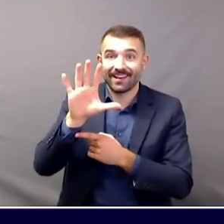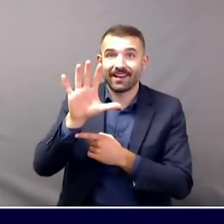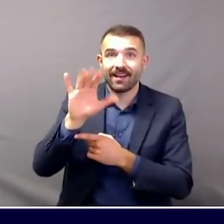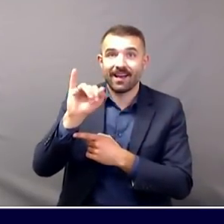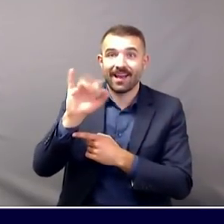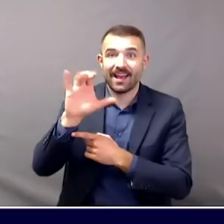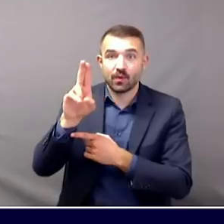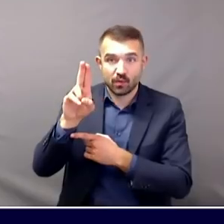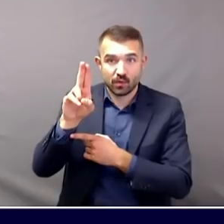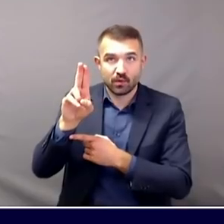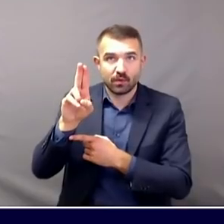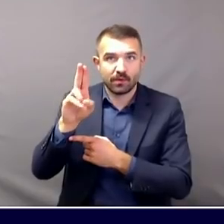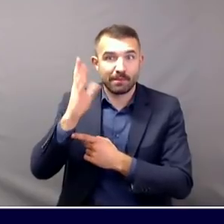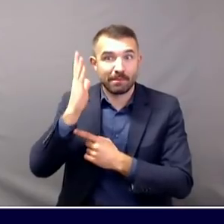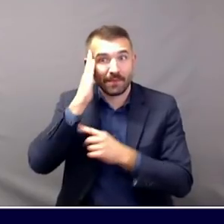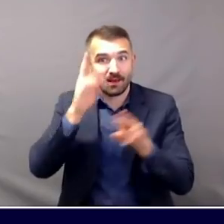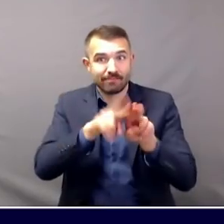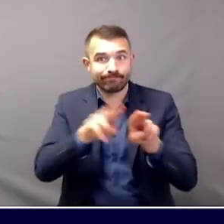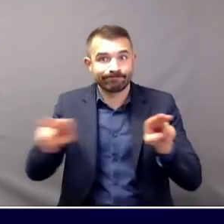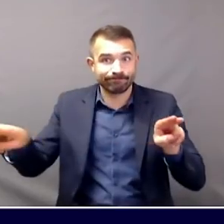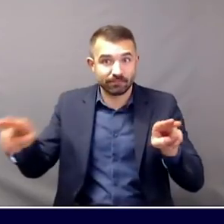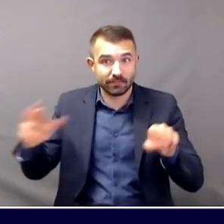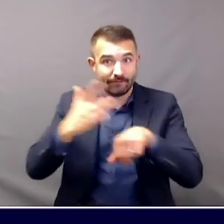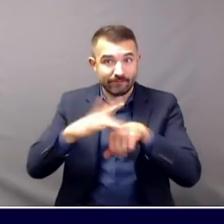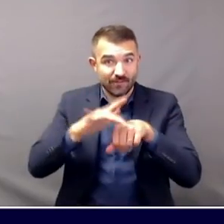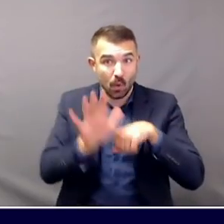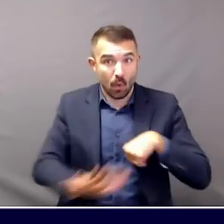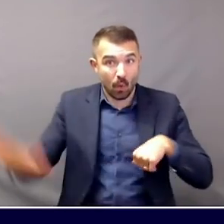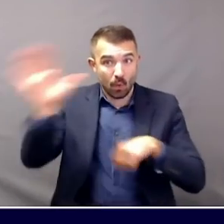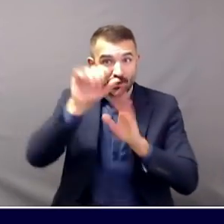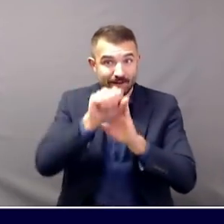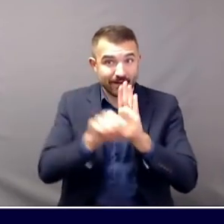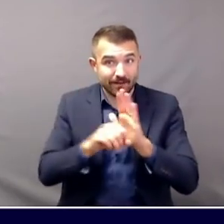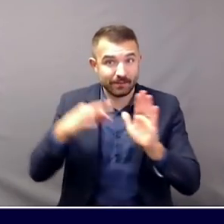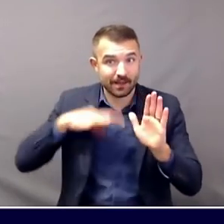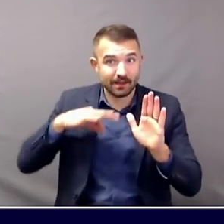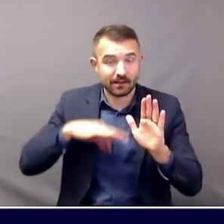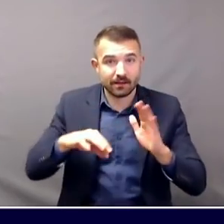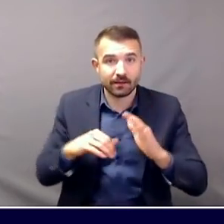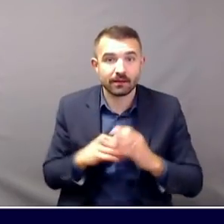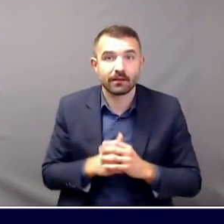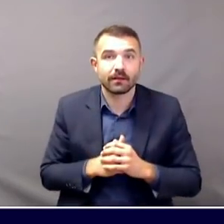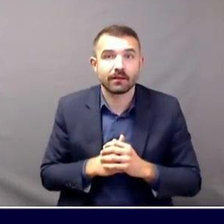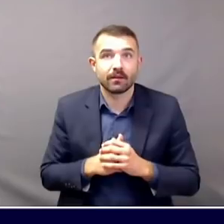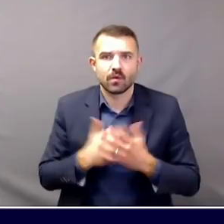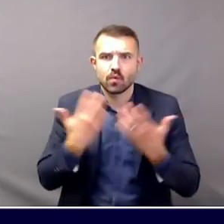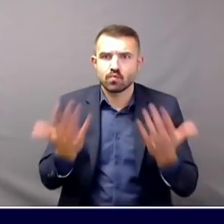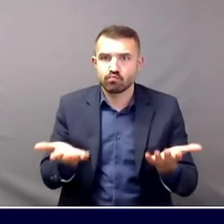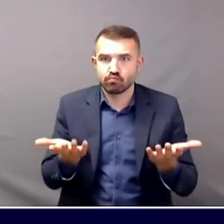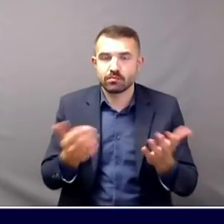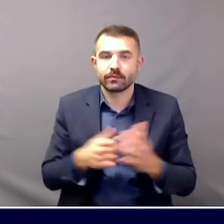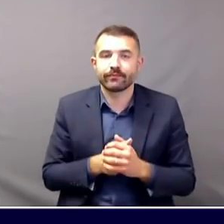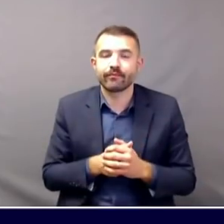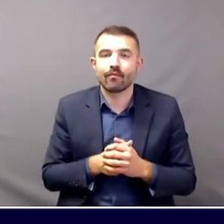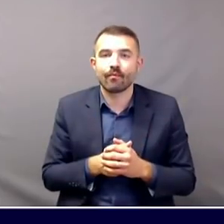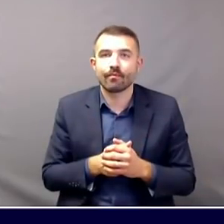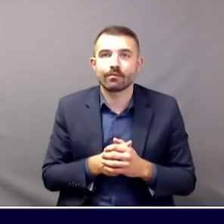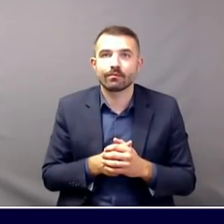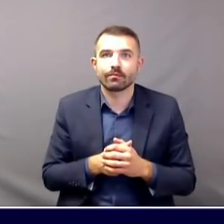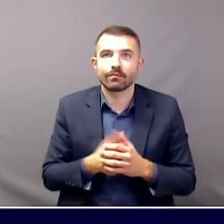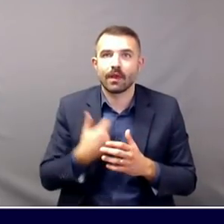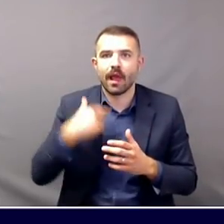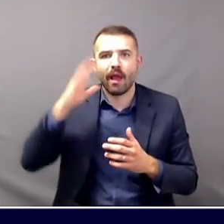with critical care, as you've outlined, how far are we from a tipping point where beds simply aren't available like we're seeing in